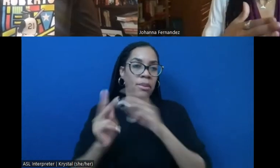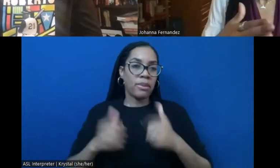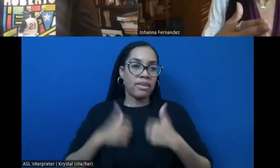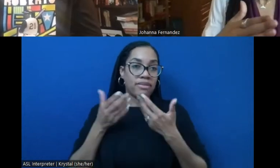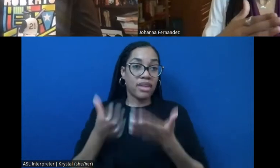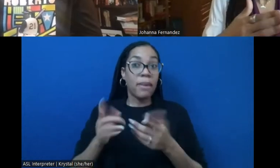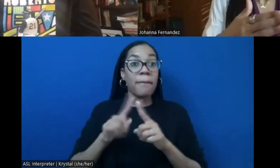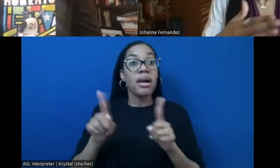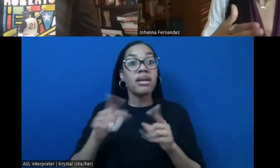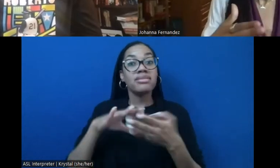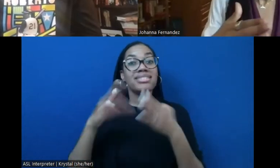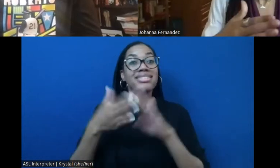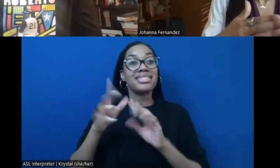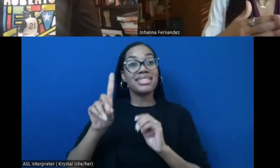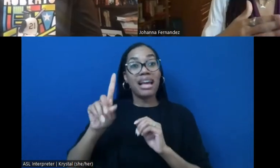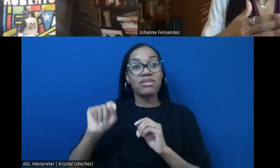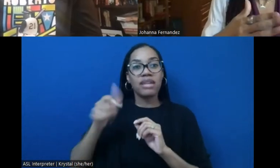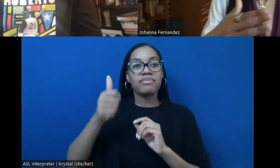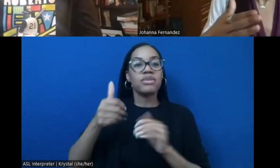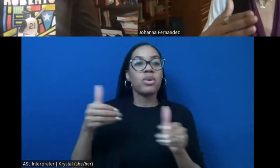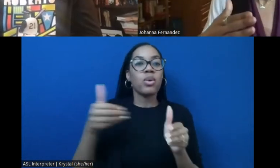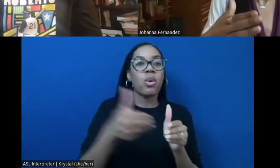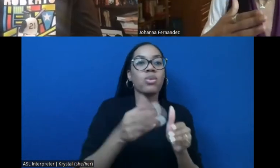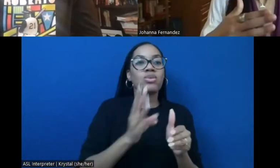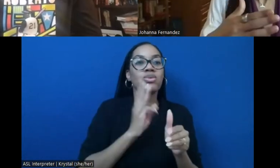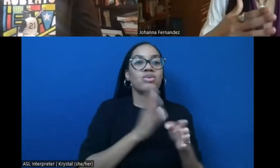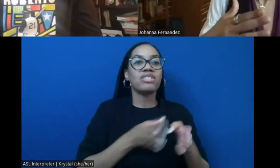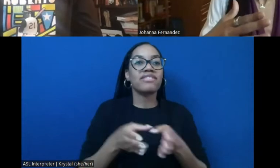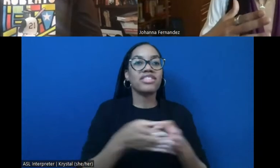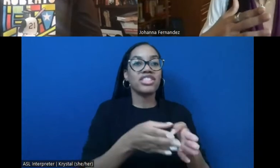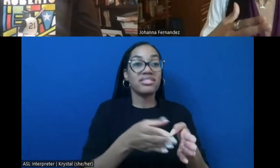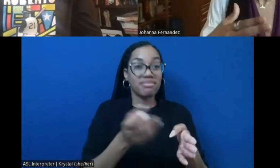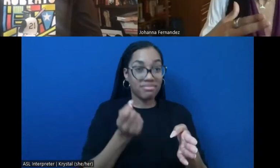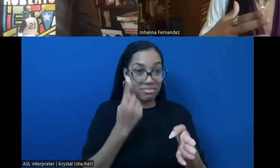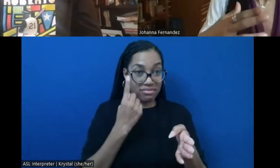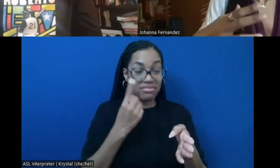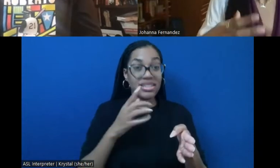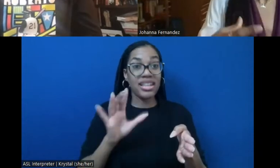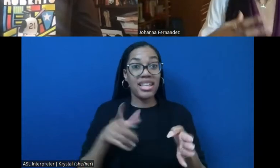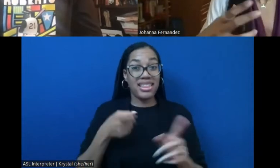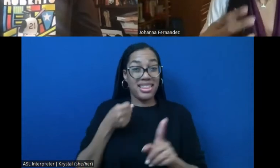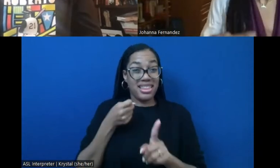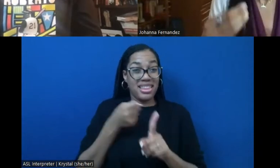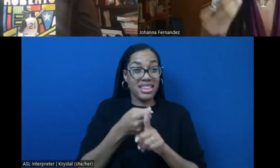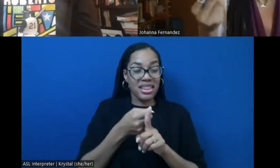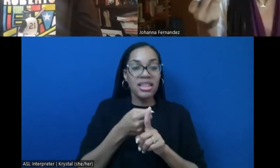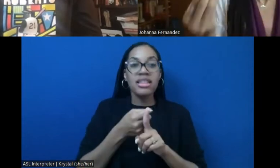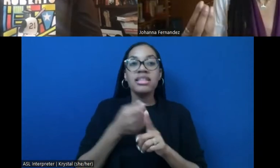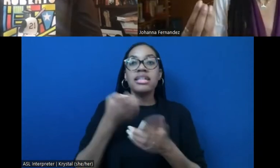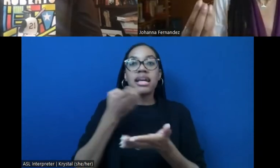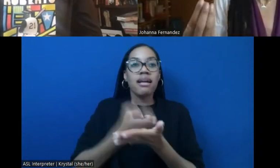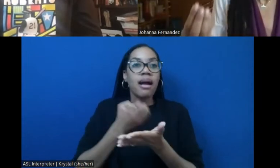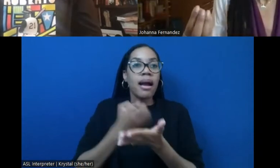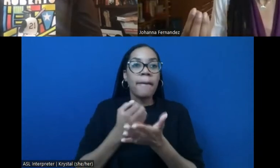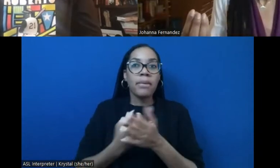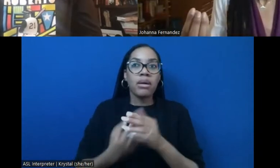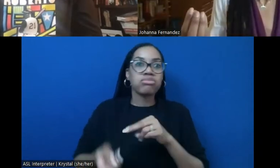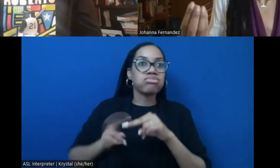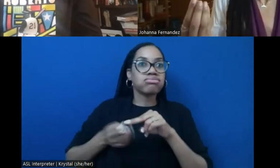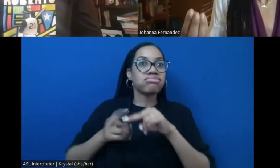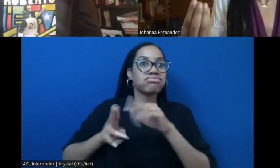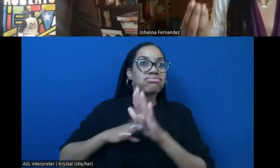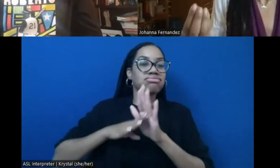when American empire is exploding, its major cities are going to have to